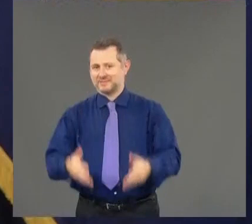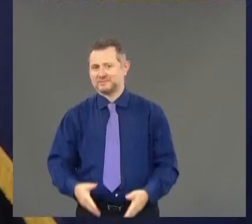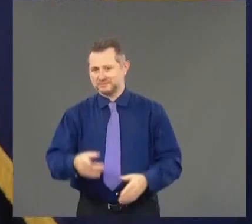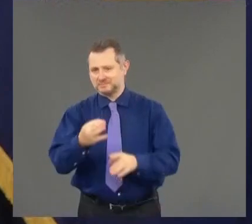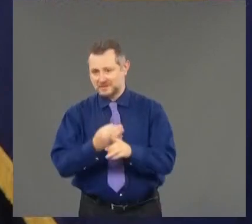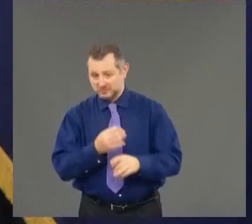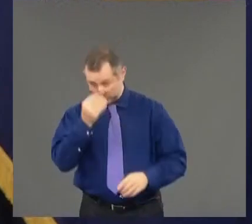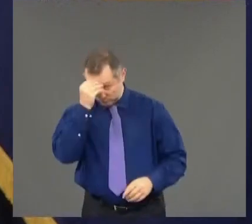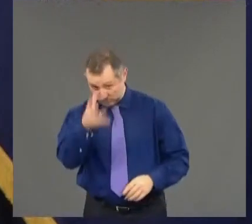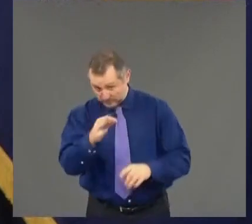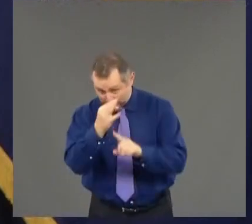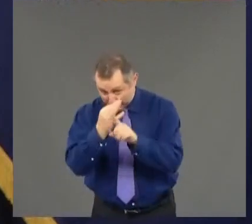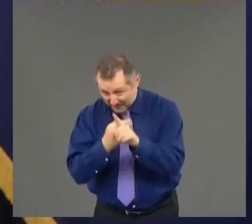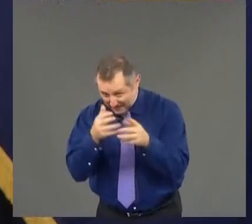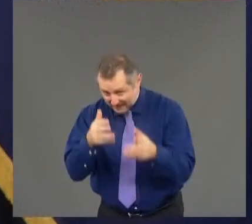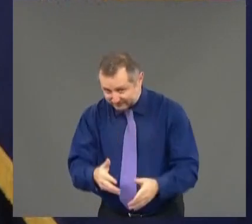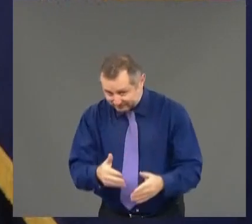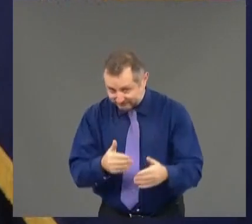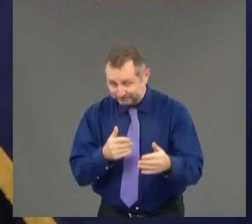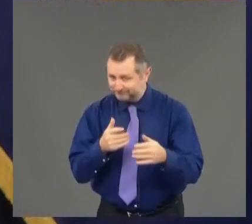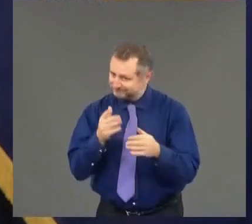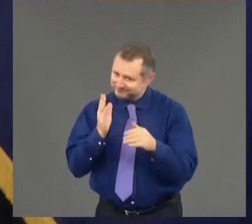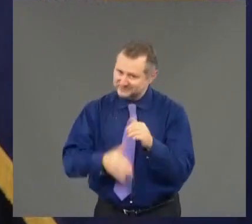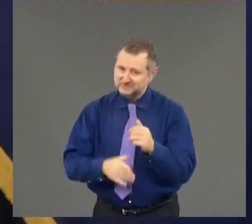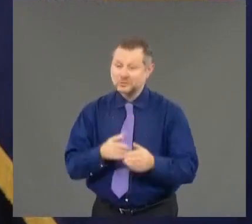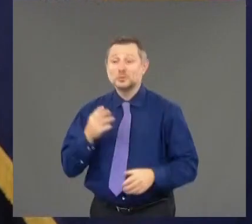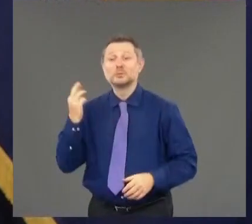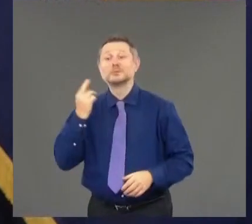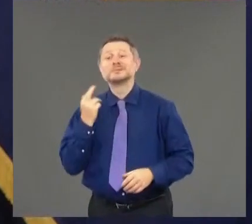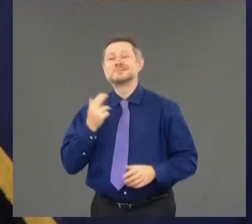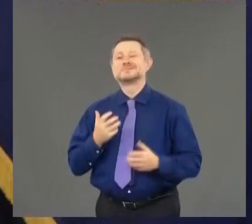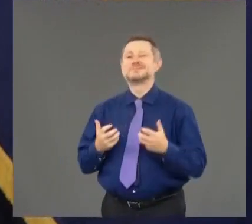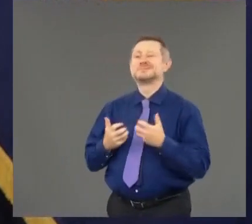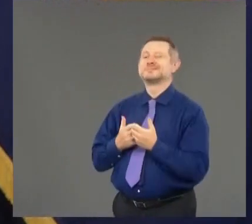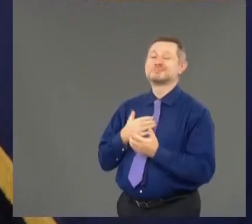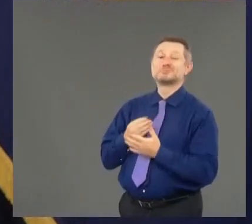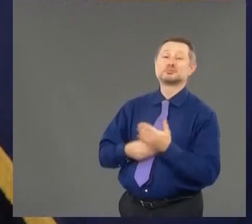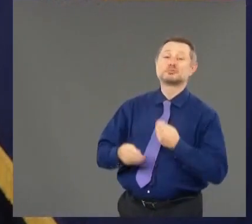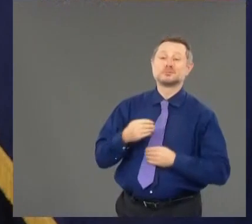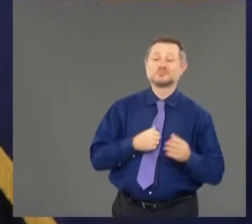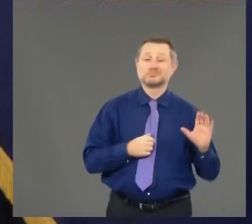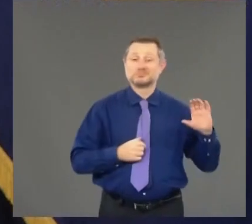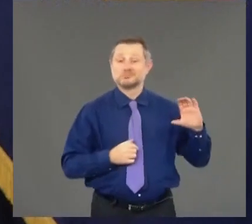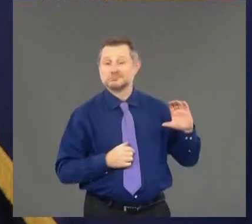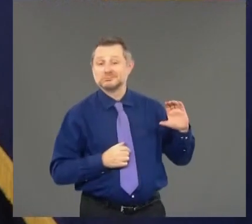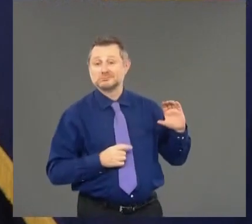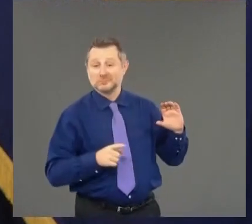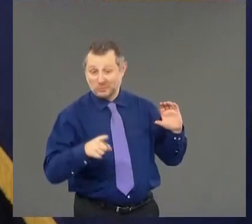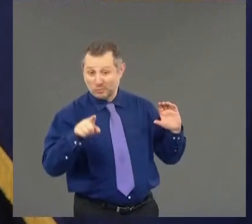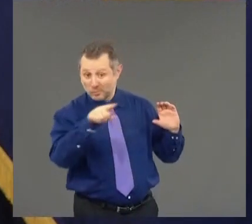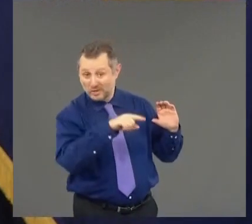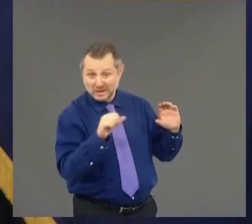Because that aligns with the budget. Can be done in 9 days.